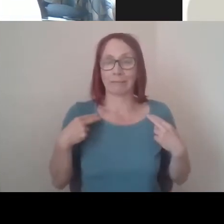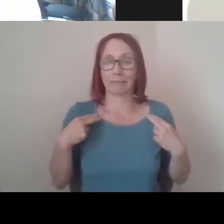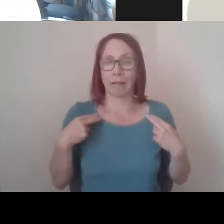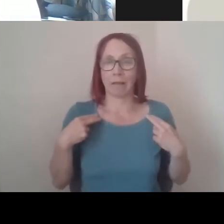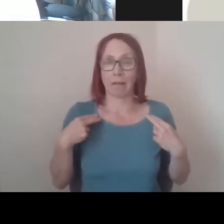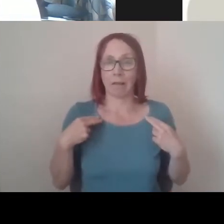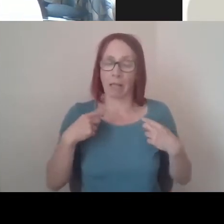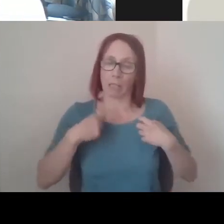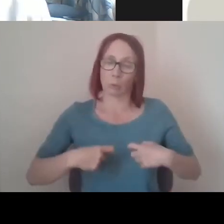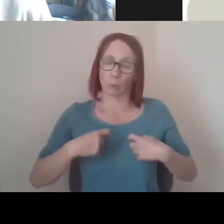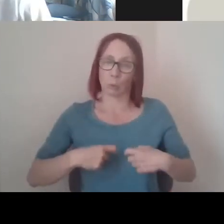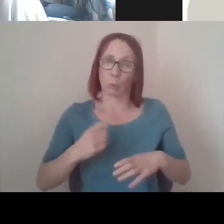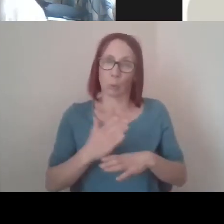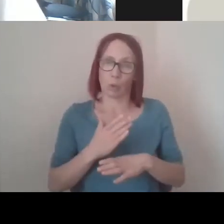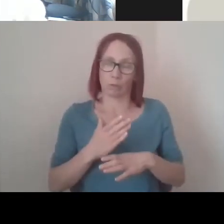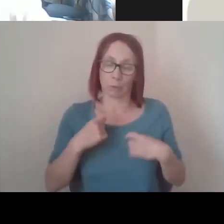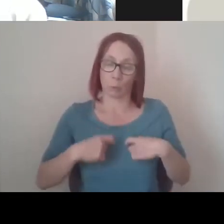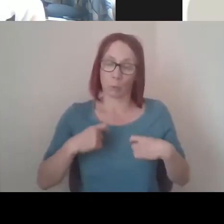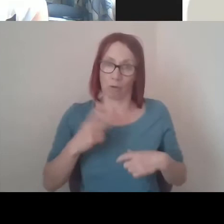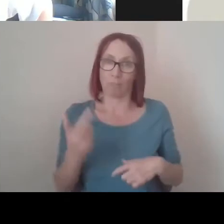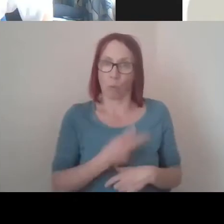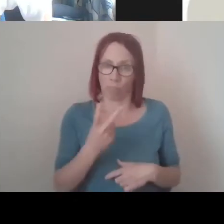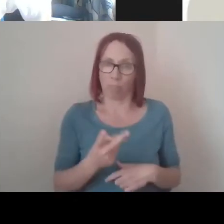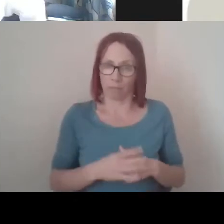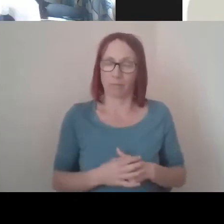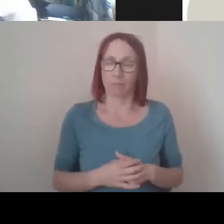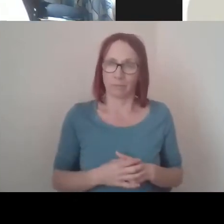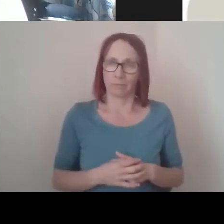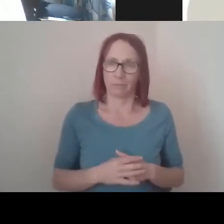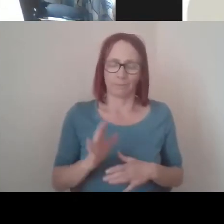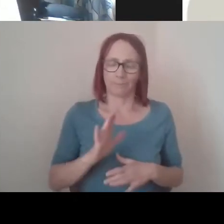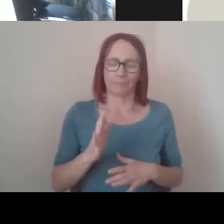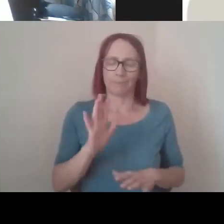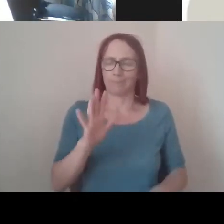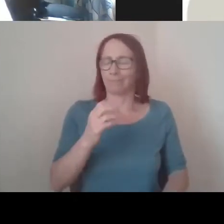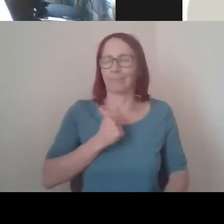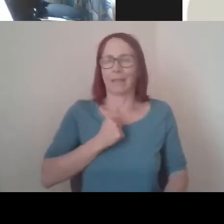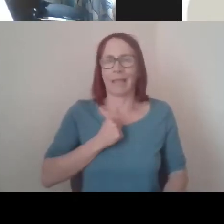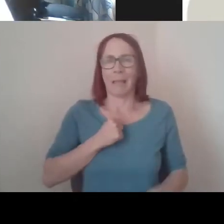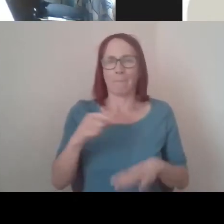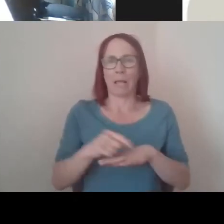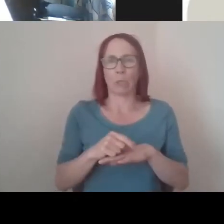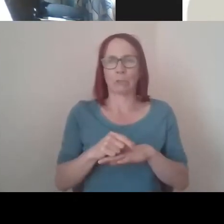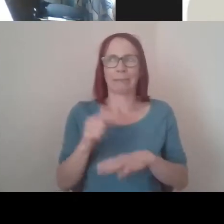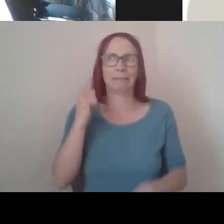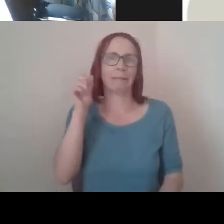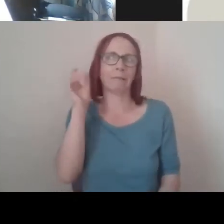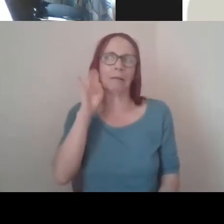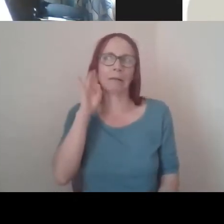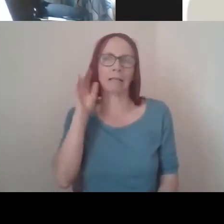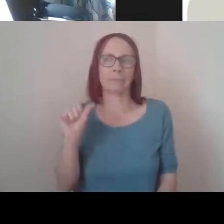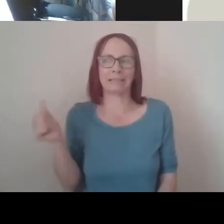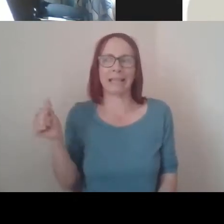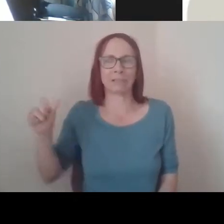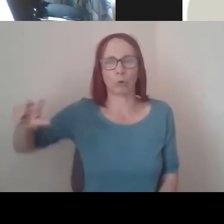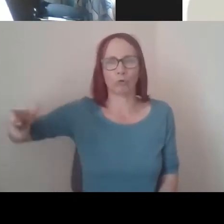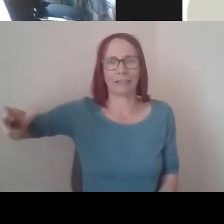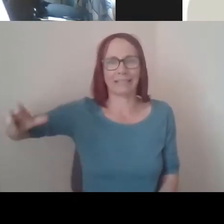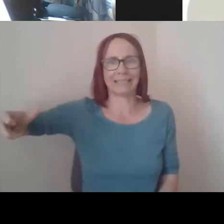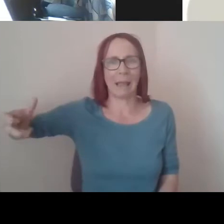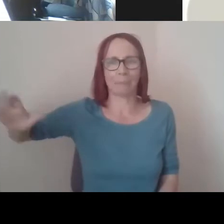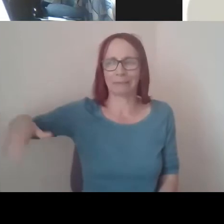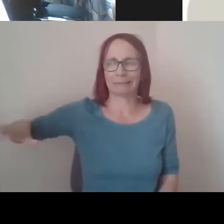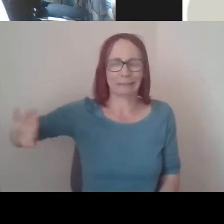social worker. But then, sorry, that's my husband running the tap next door. So